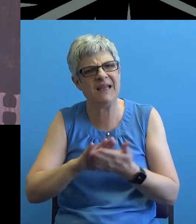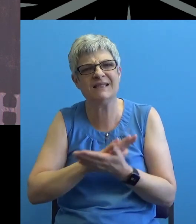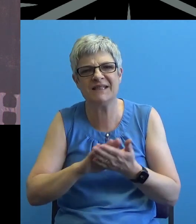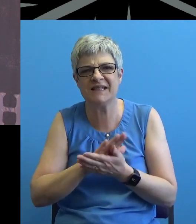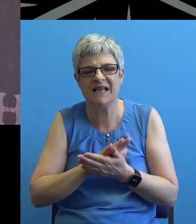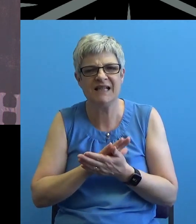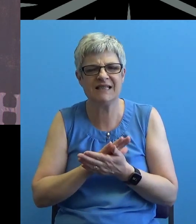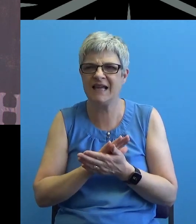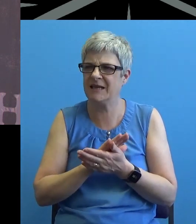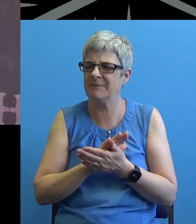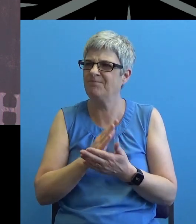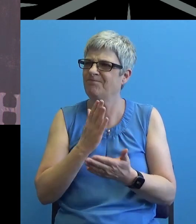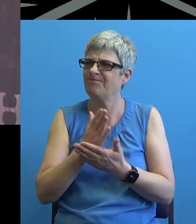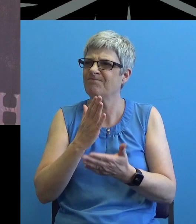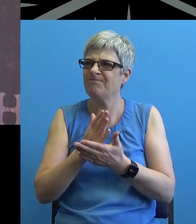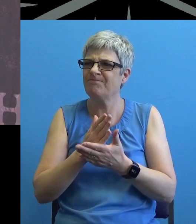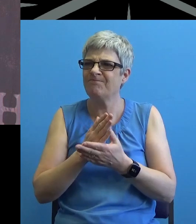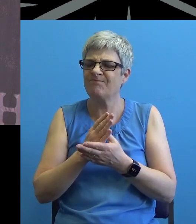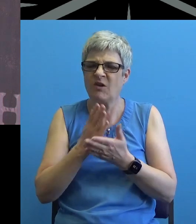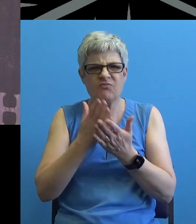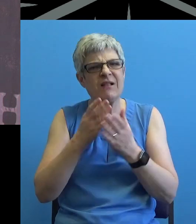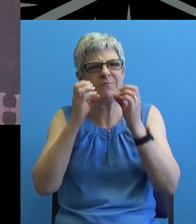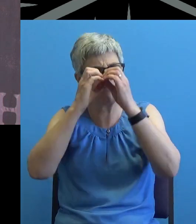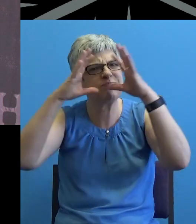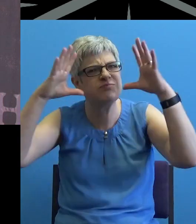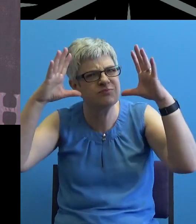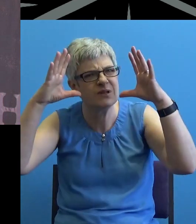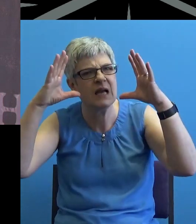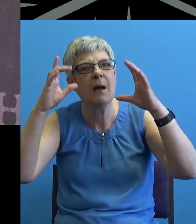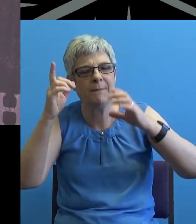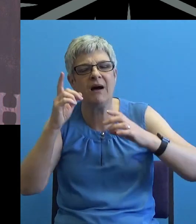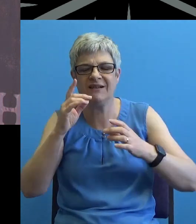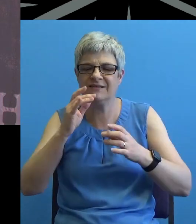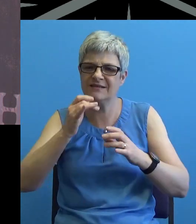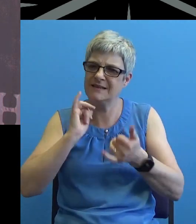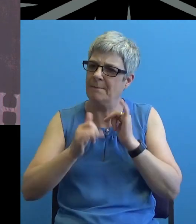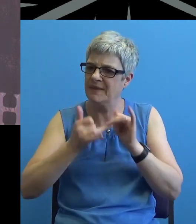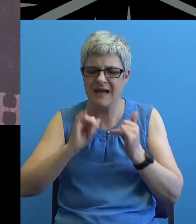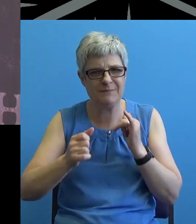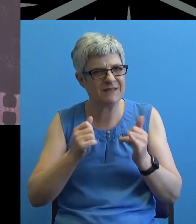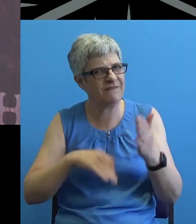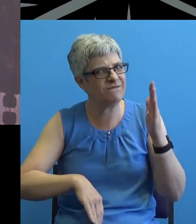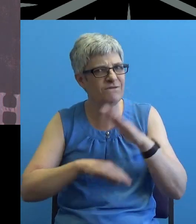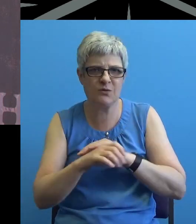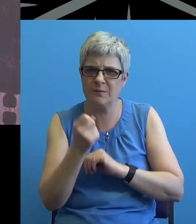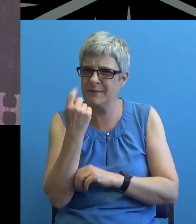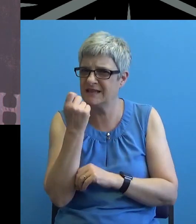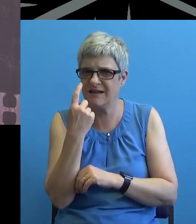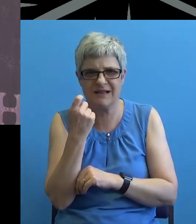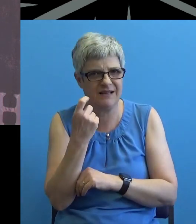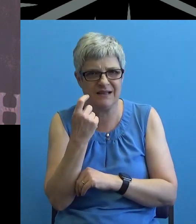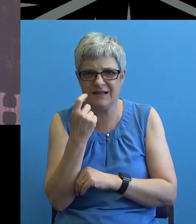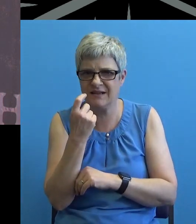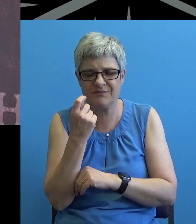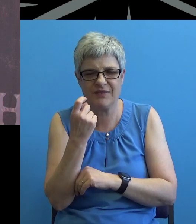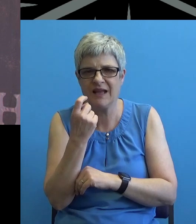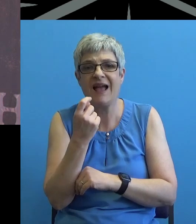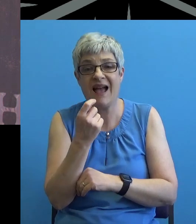insight, but also some great misunderstandings. And I hope together today we can look at some of